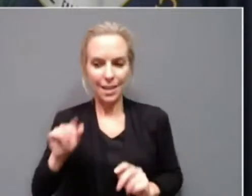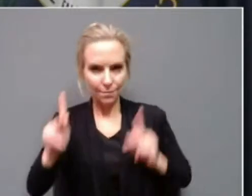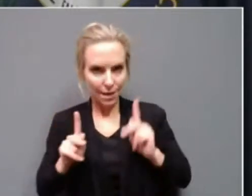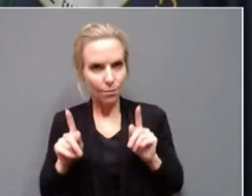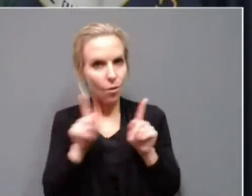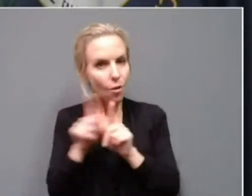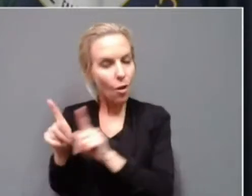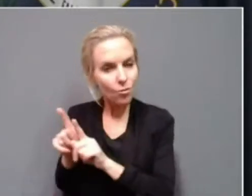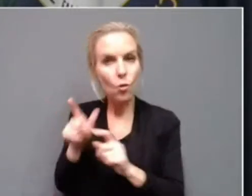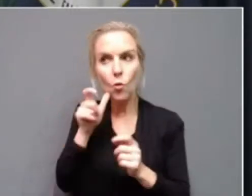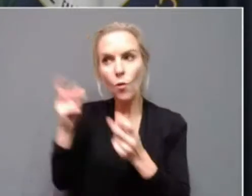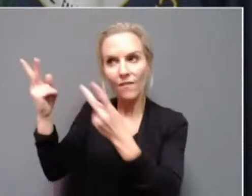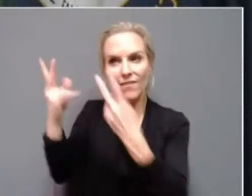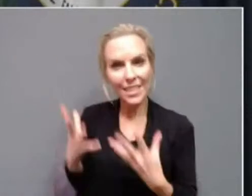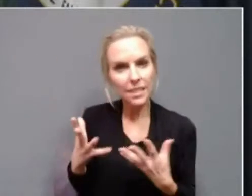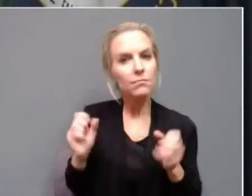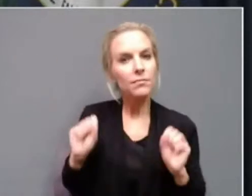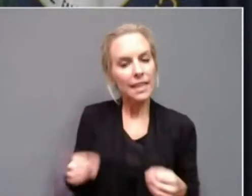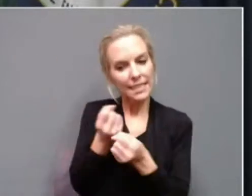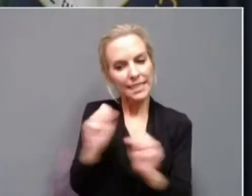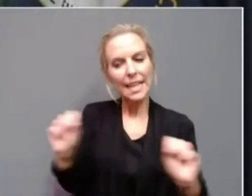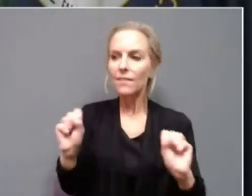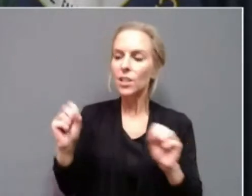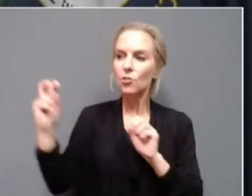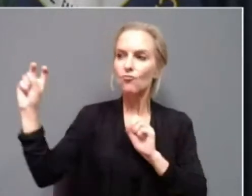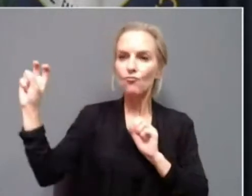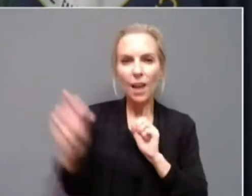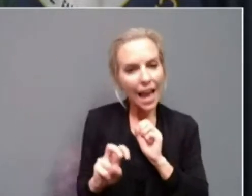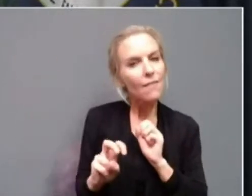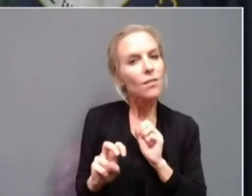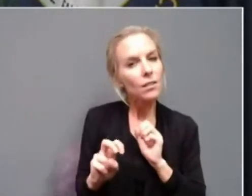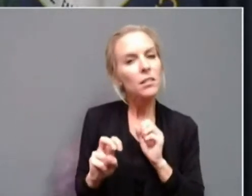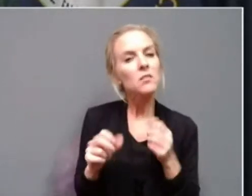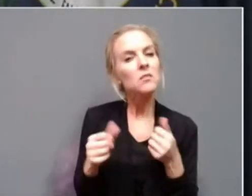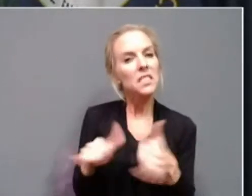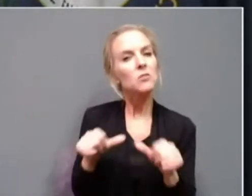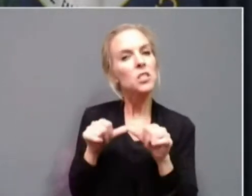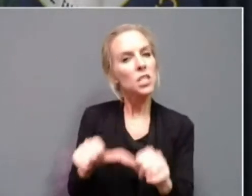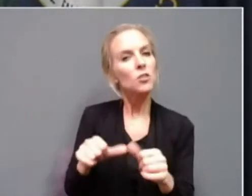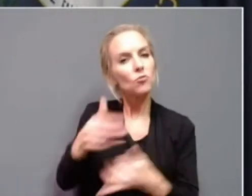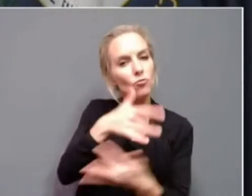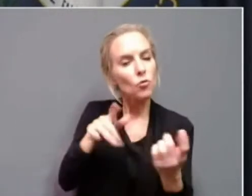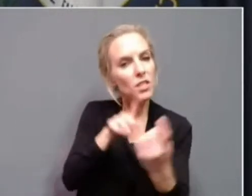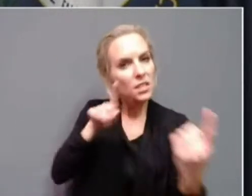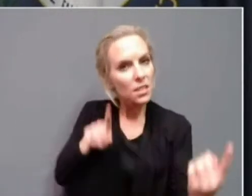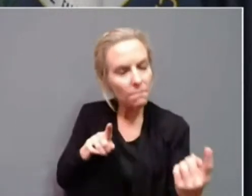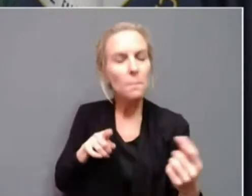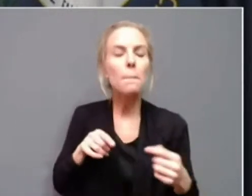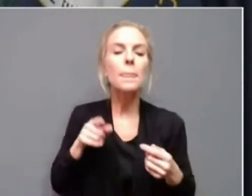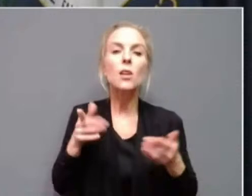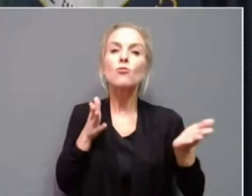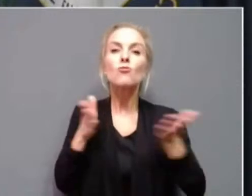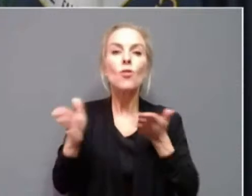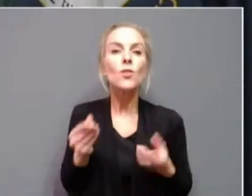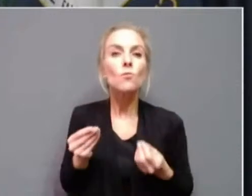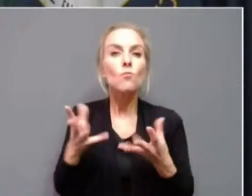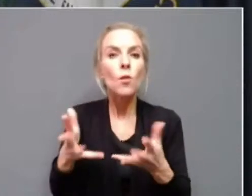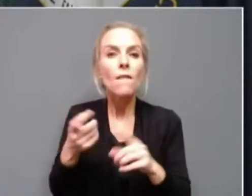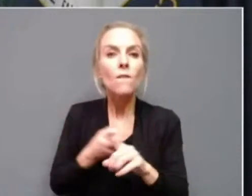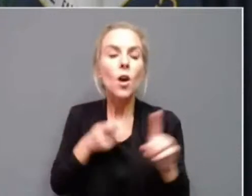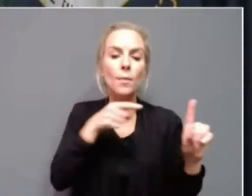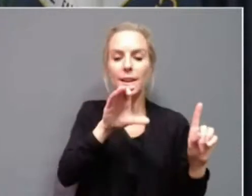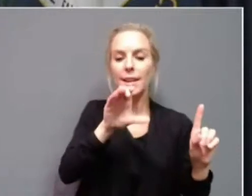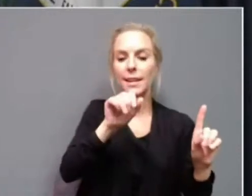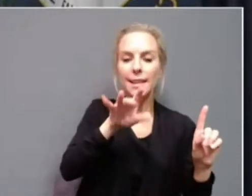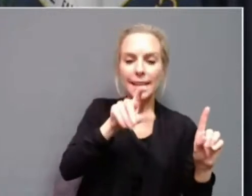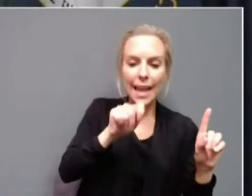to safely travel while continuing to social distance. The array of services provided by our cabinet and our